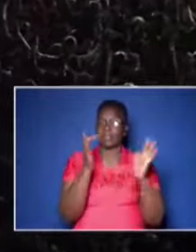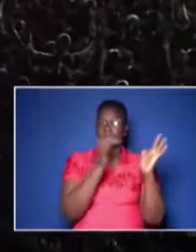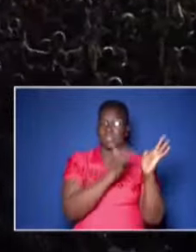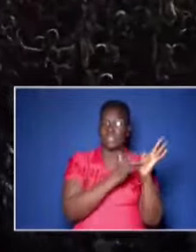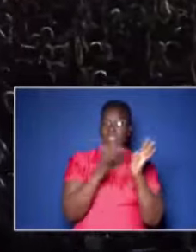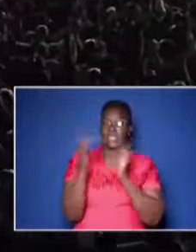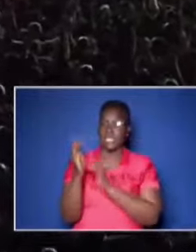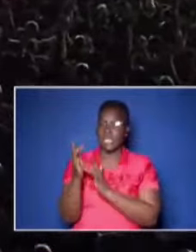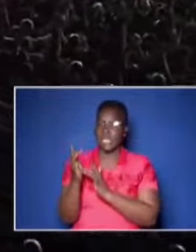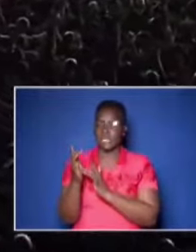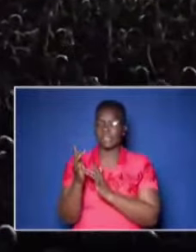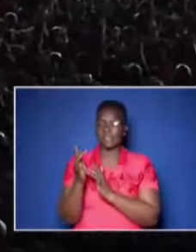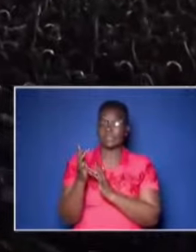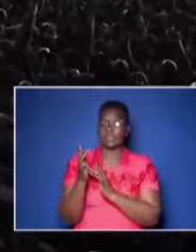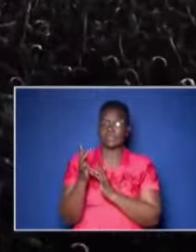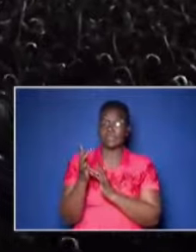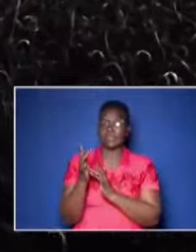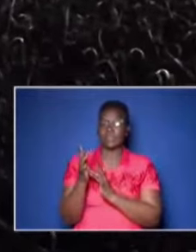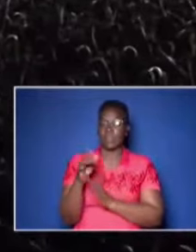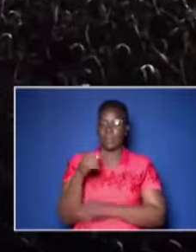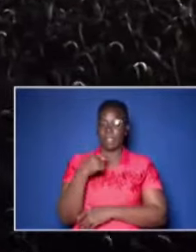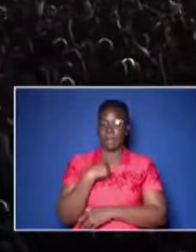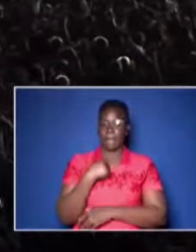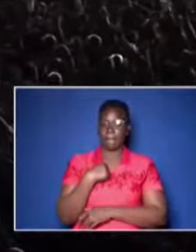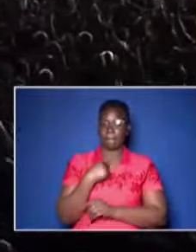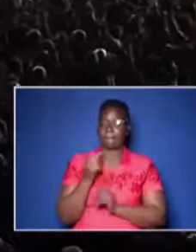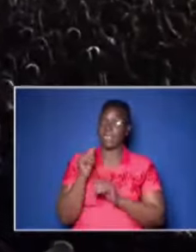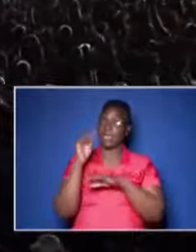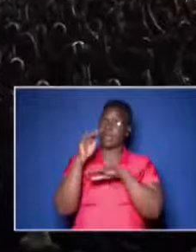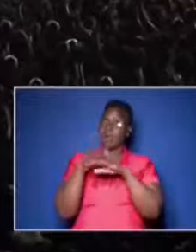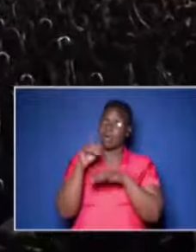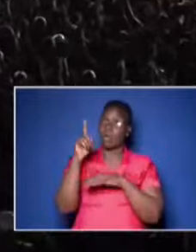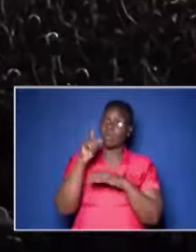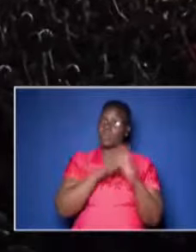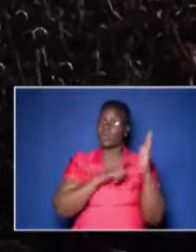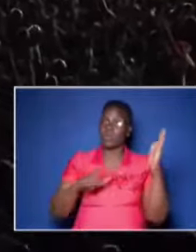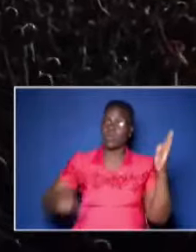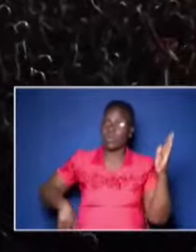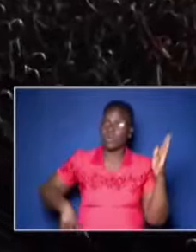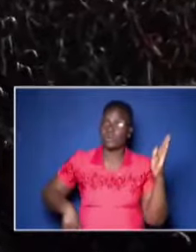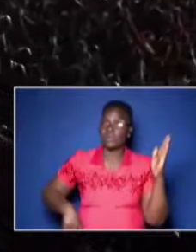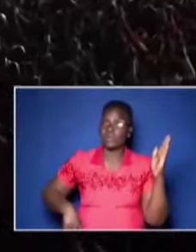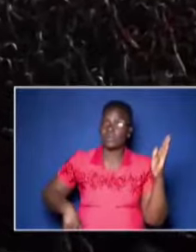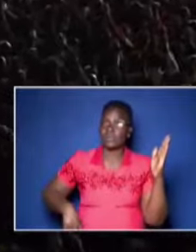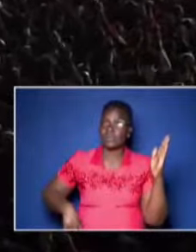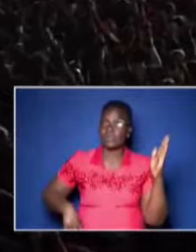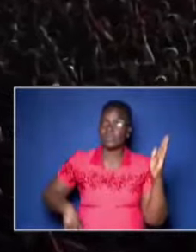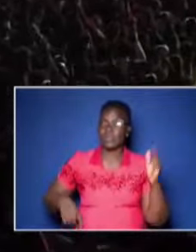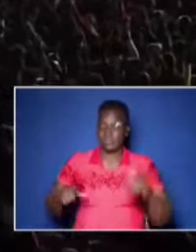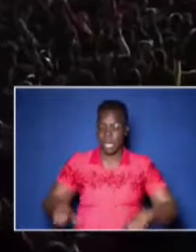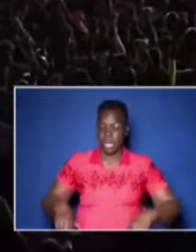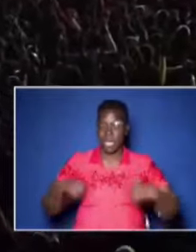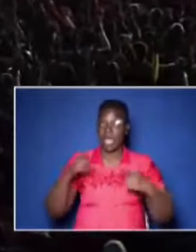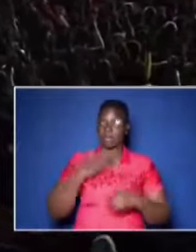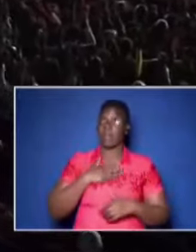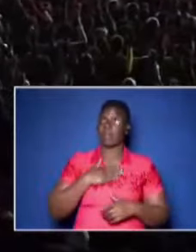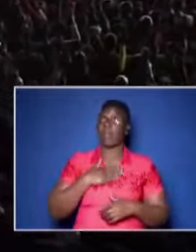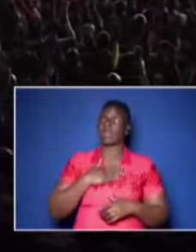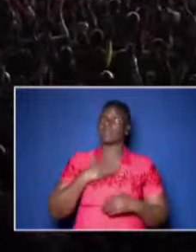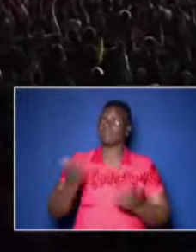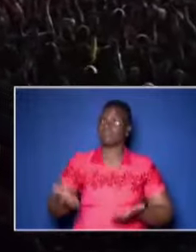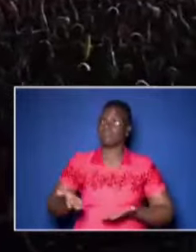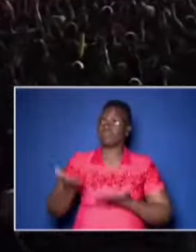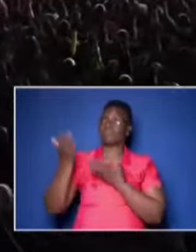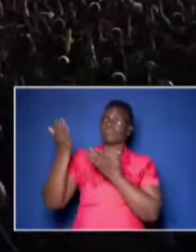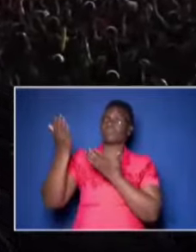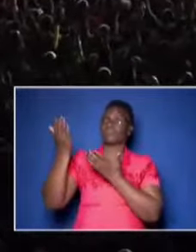Jesus Jesus I call upon you Lord I call upon you Lord take my life take my